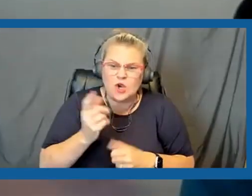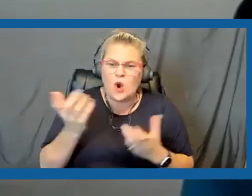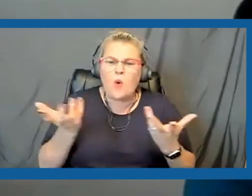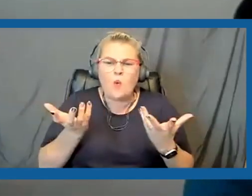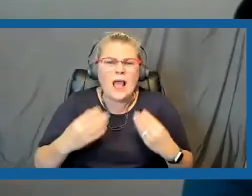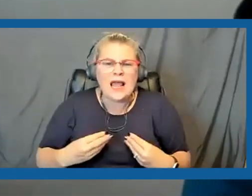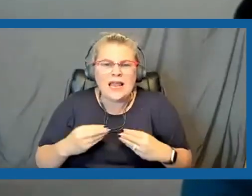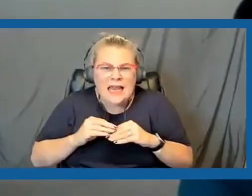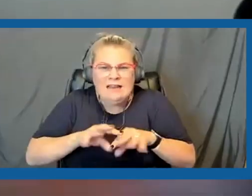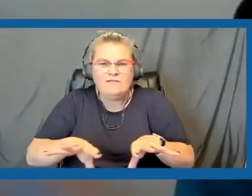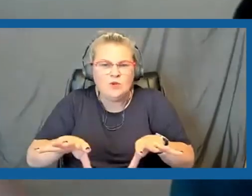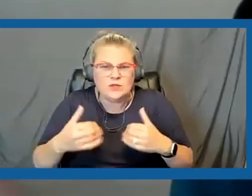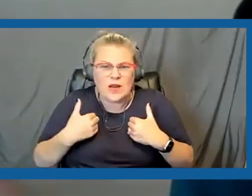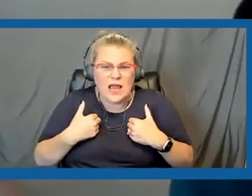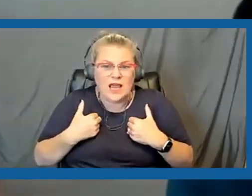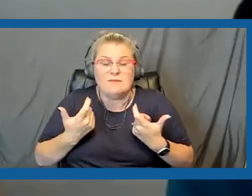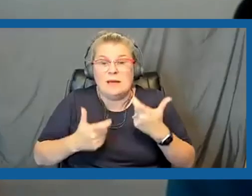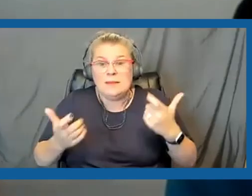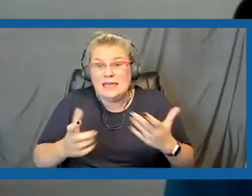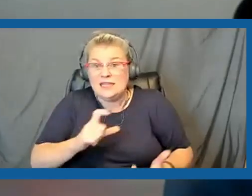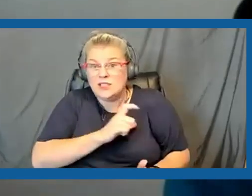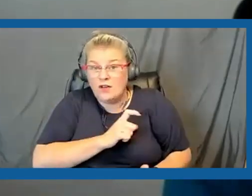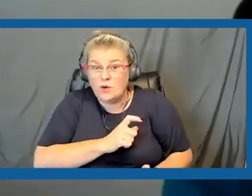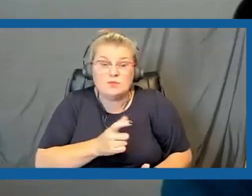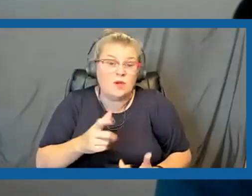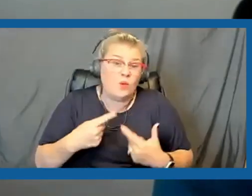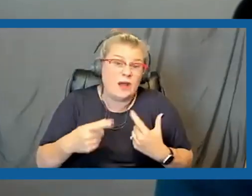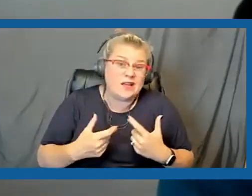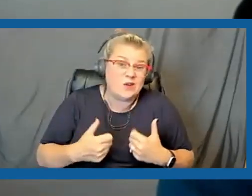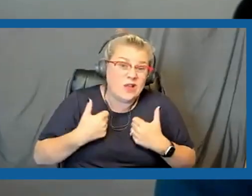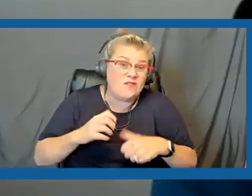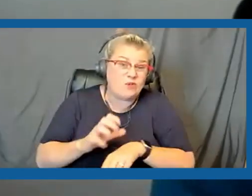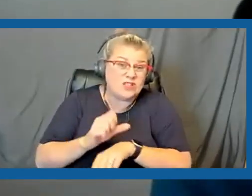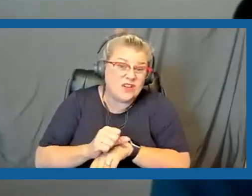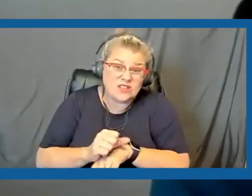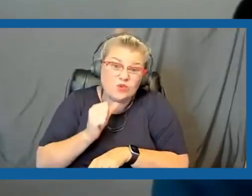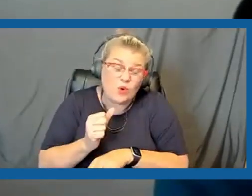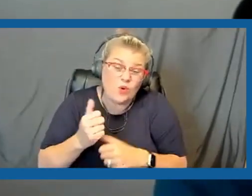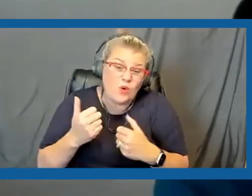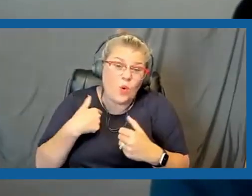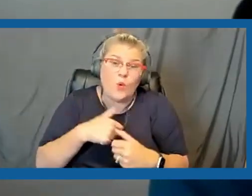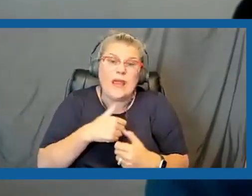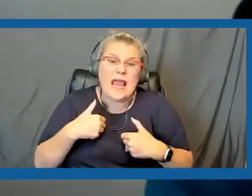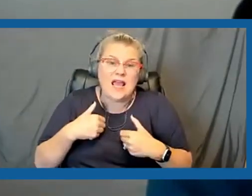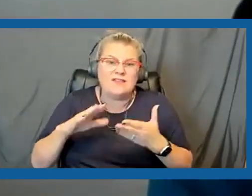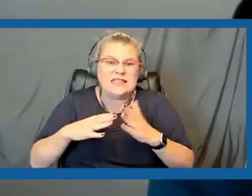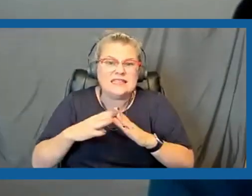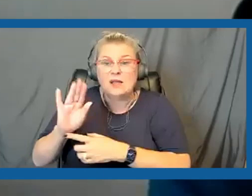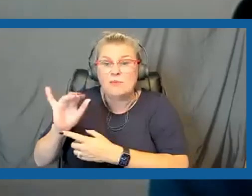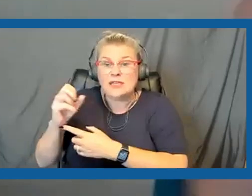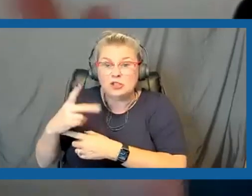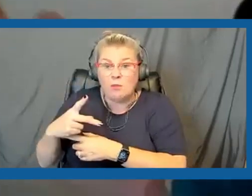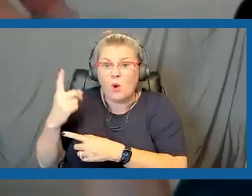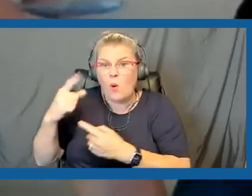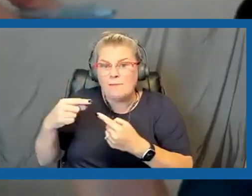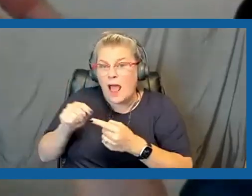I have? My big thing is law enforcement. A lot of people don't know, when you live on a reservation, you don't. We have City of Bishop less than like a mile up the road,